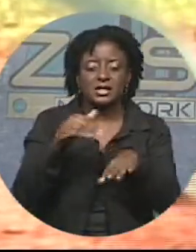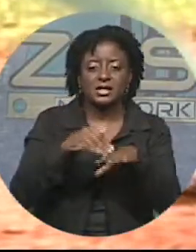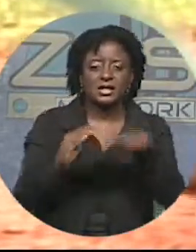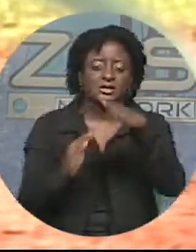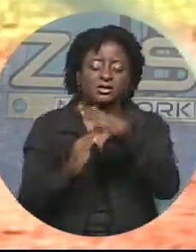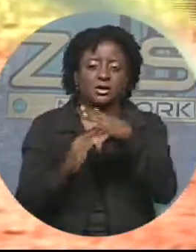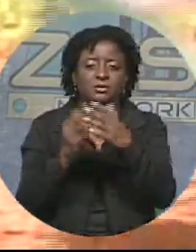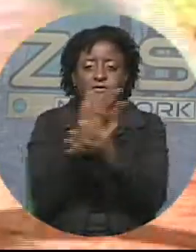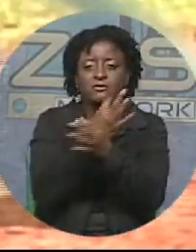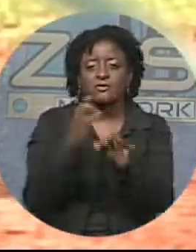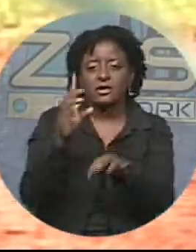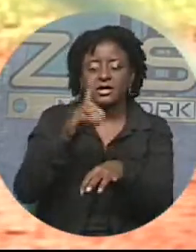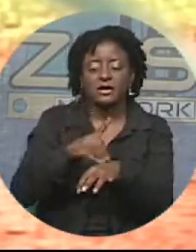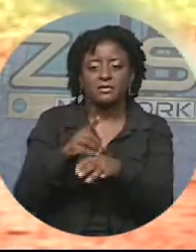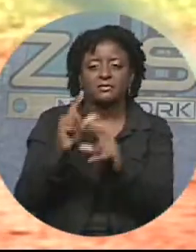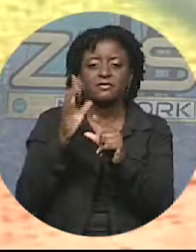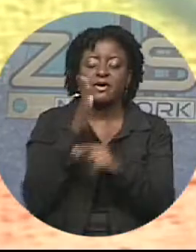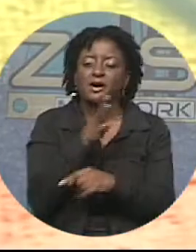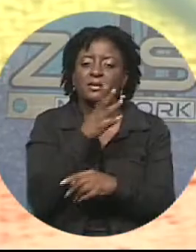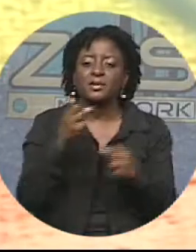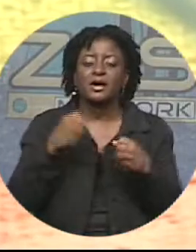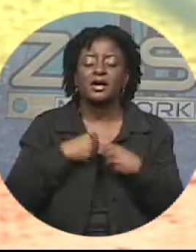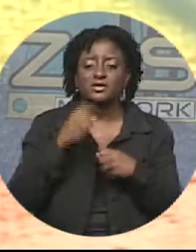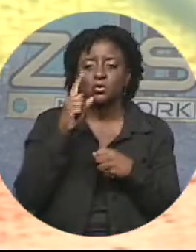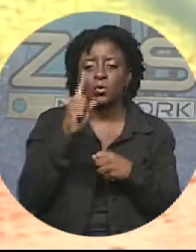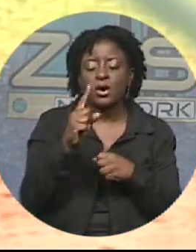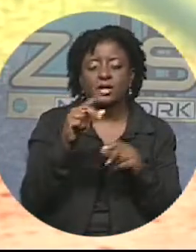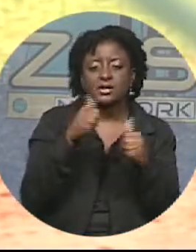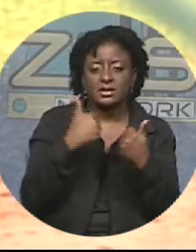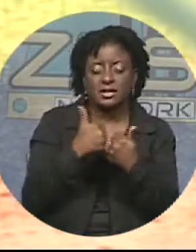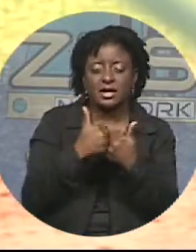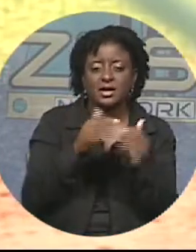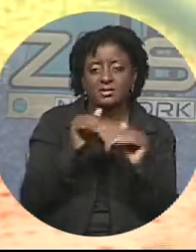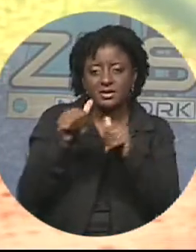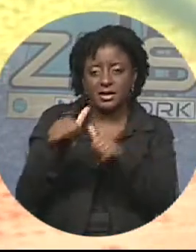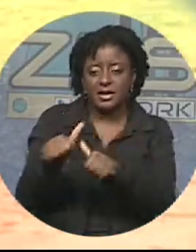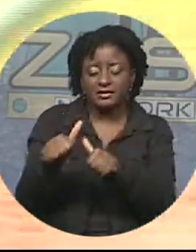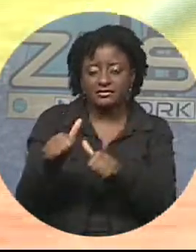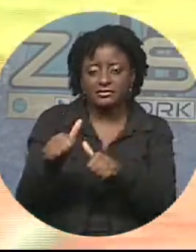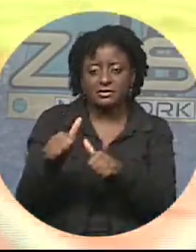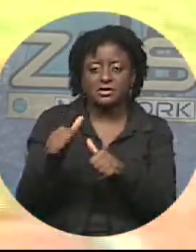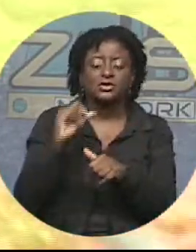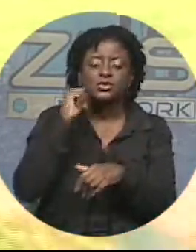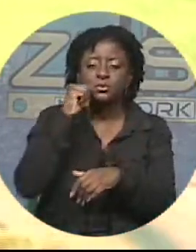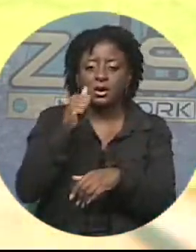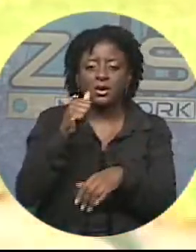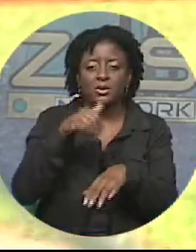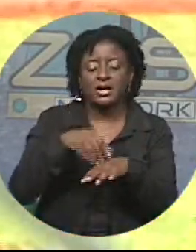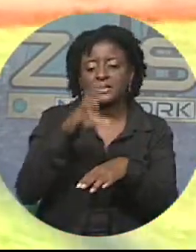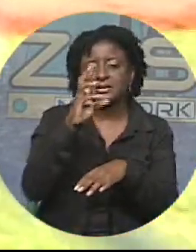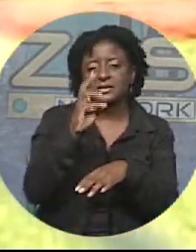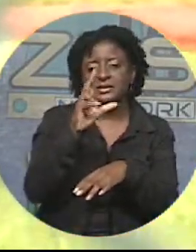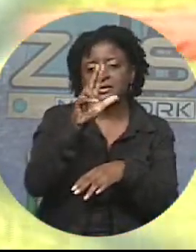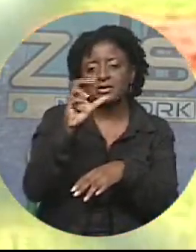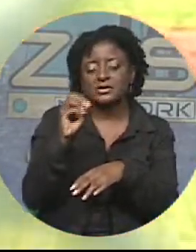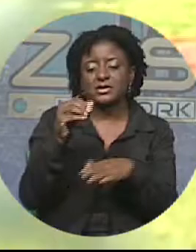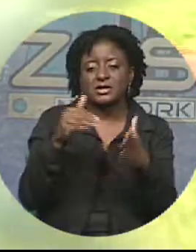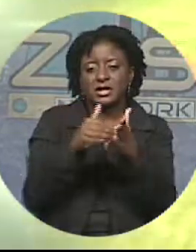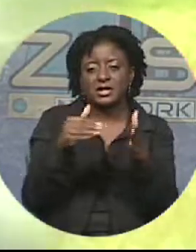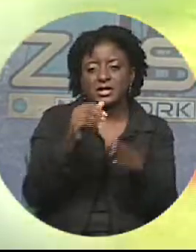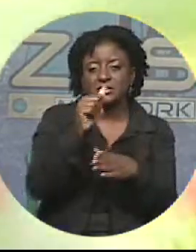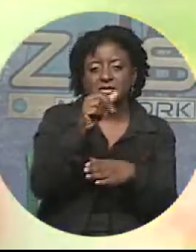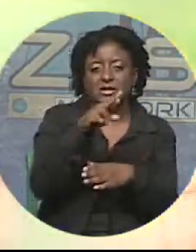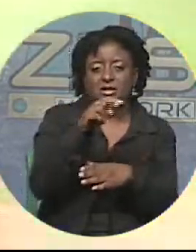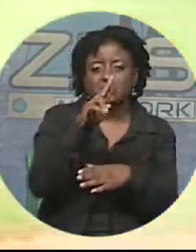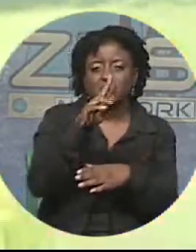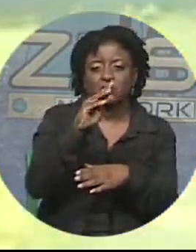Freedom Farm has just one game left in its pool, and that will take place tomorrow at 6:30 p.m. against Aruba. From there, it's on to